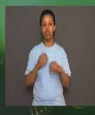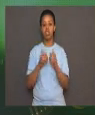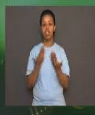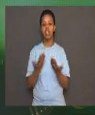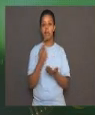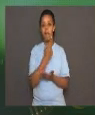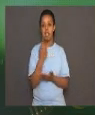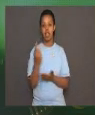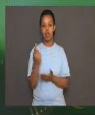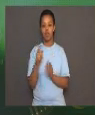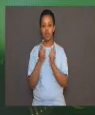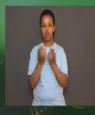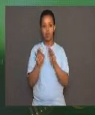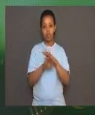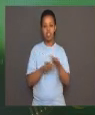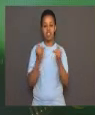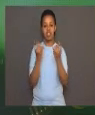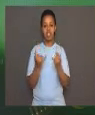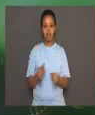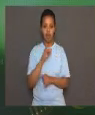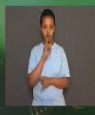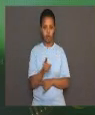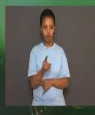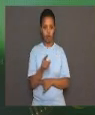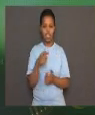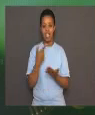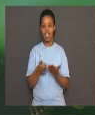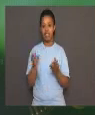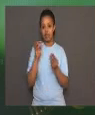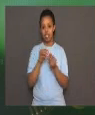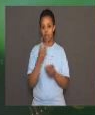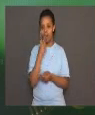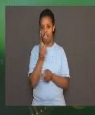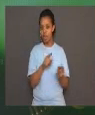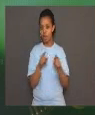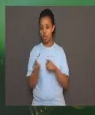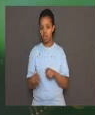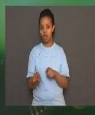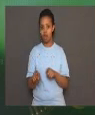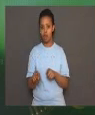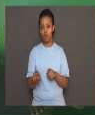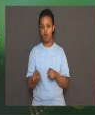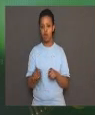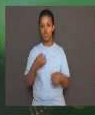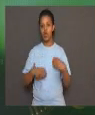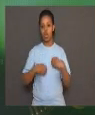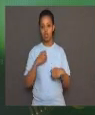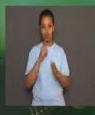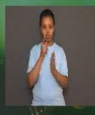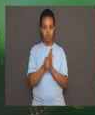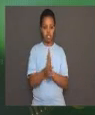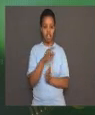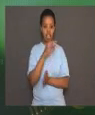into each group. We also looked at examples of organisms